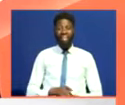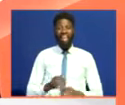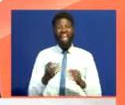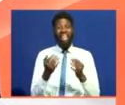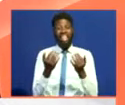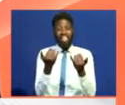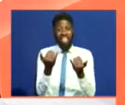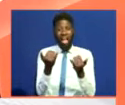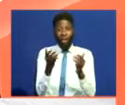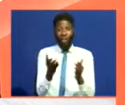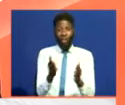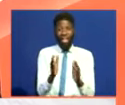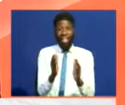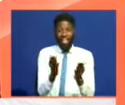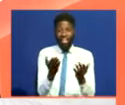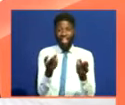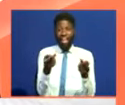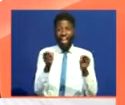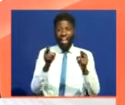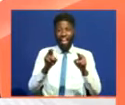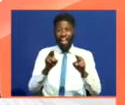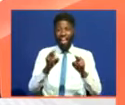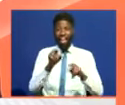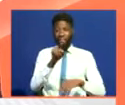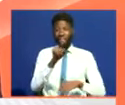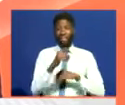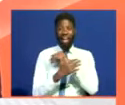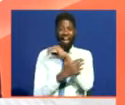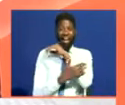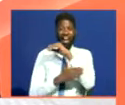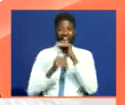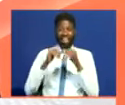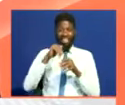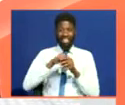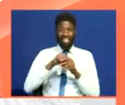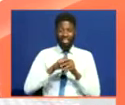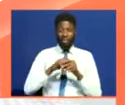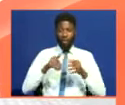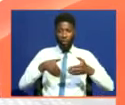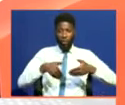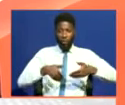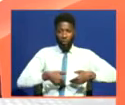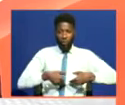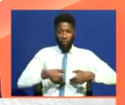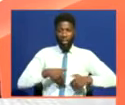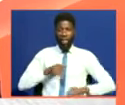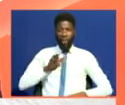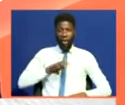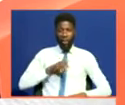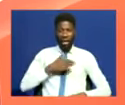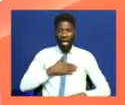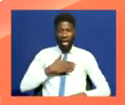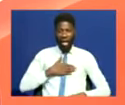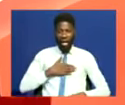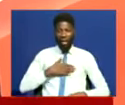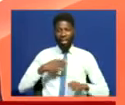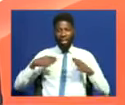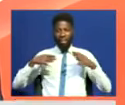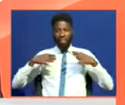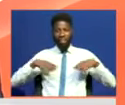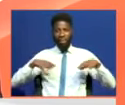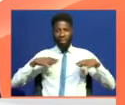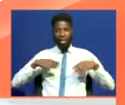this kind of trend that is happening in the country, that our young ladies are being taken advantage of. They're entering into